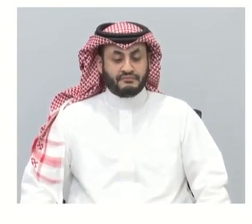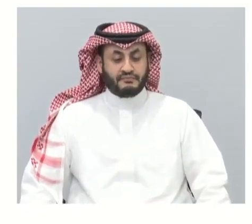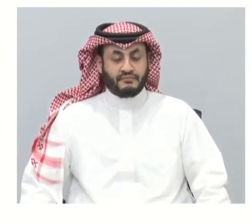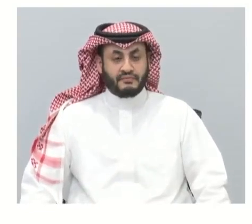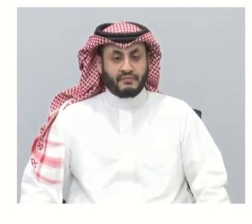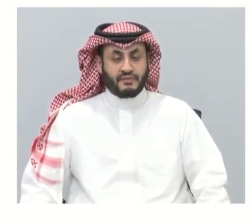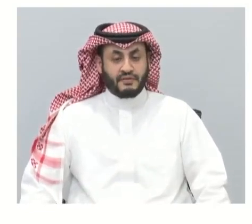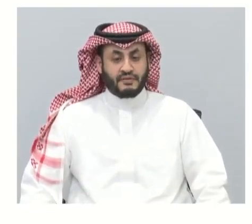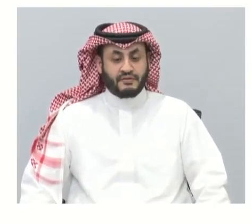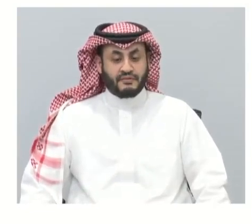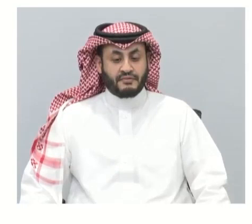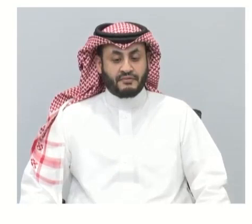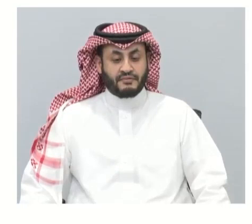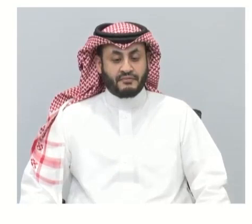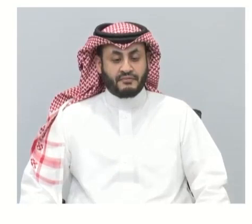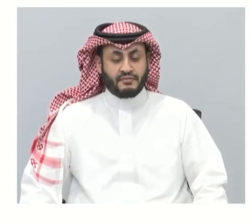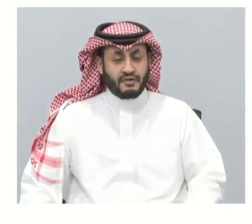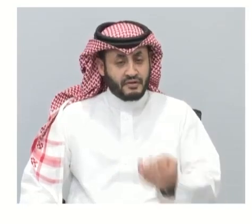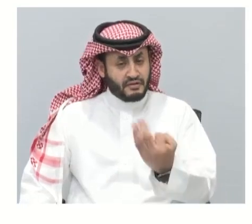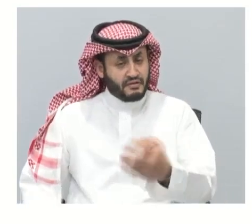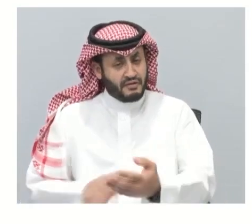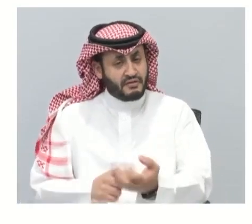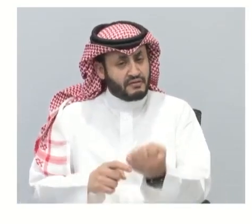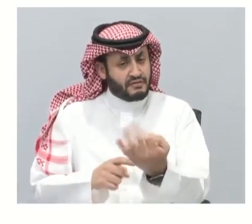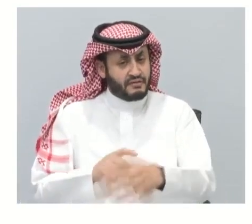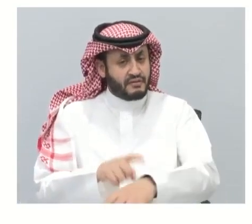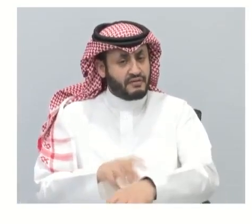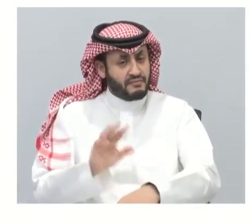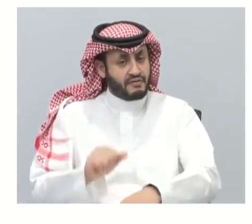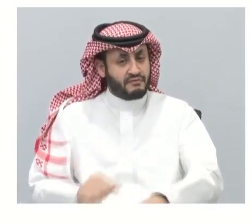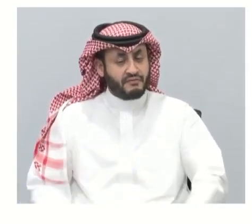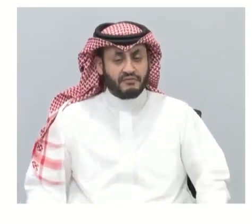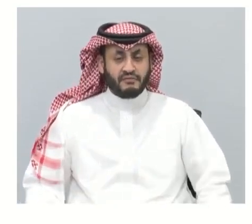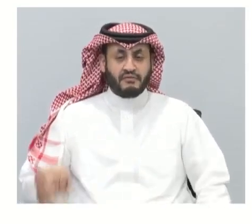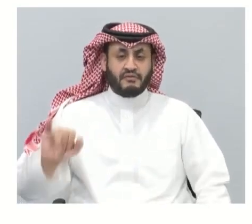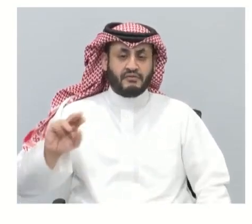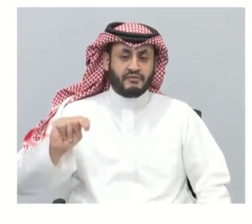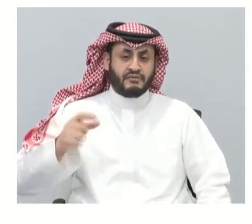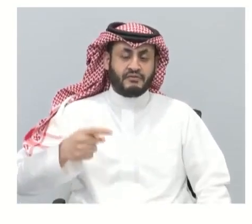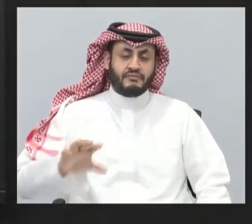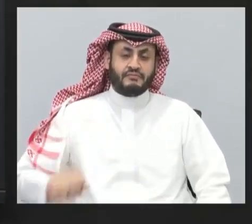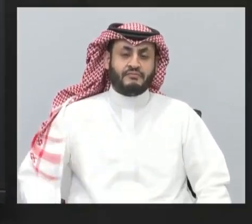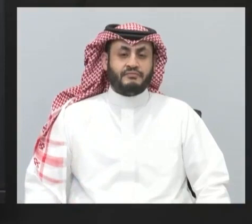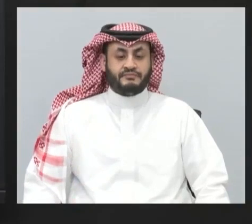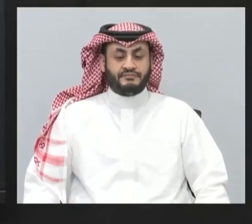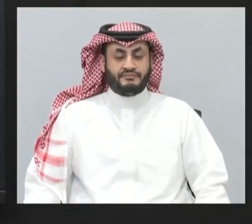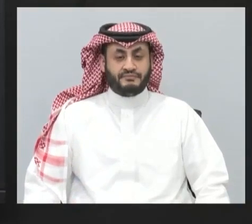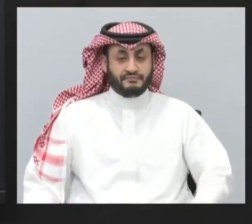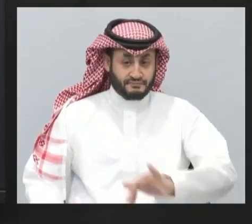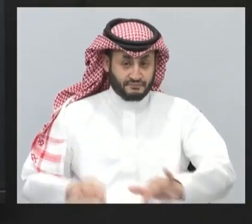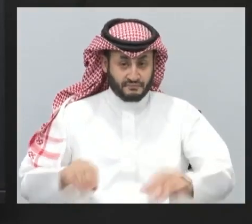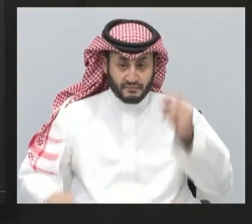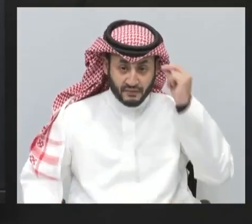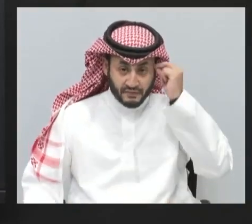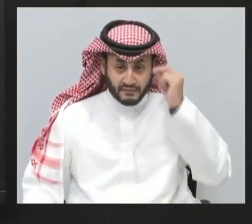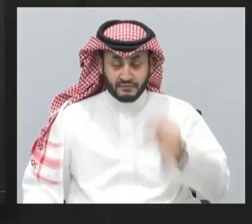well, at least you not spend any money. You haven't spent any money. You're counting